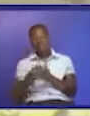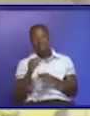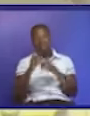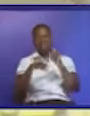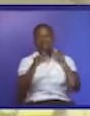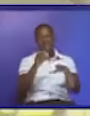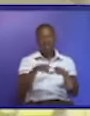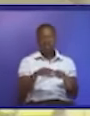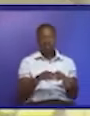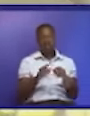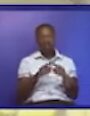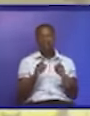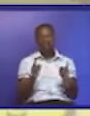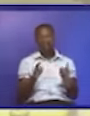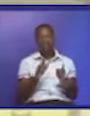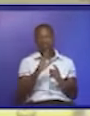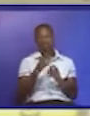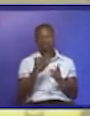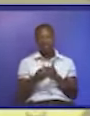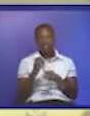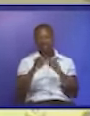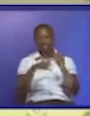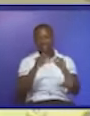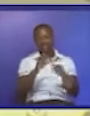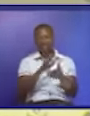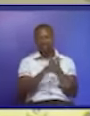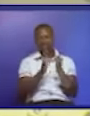wonderful. But your seed can become